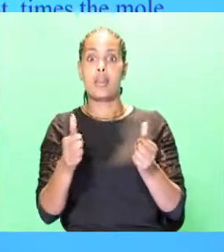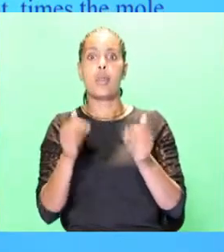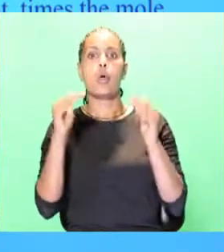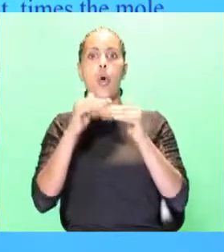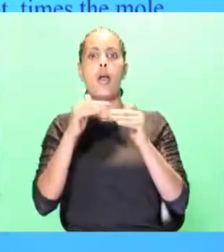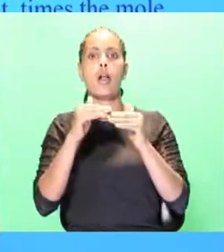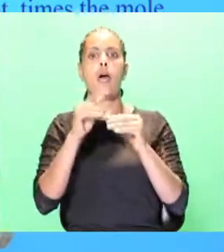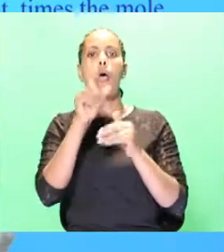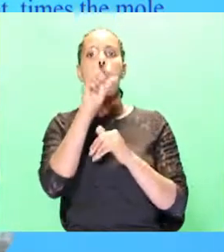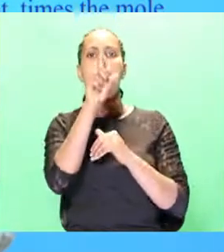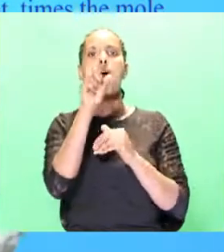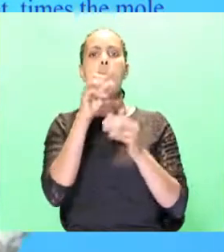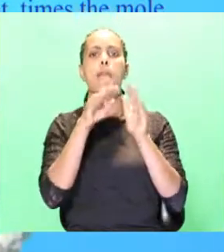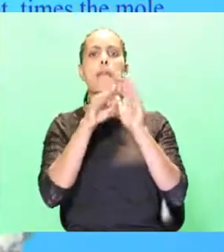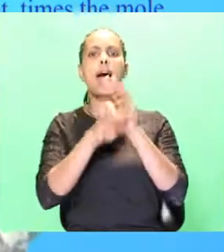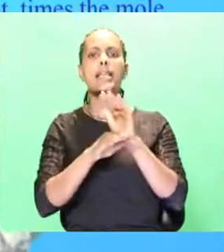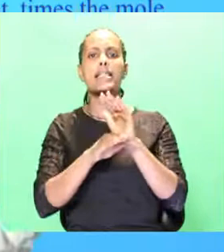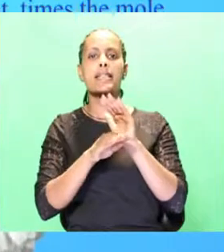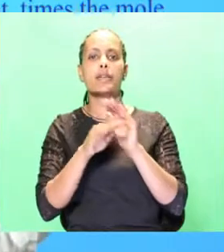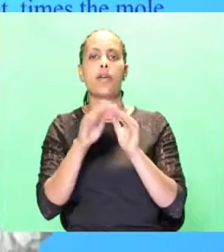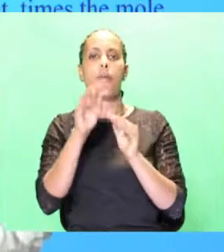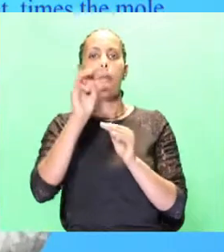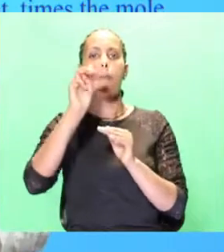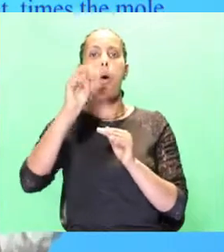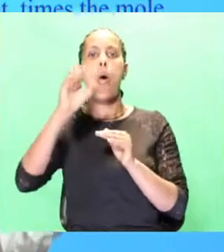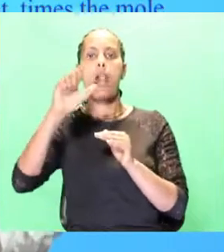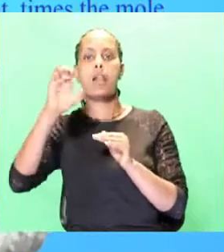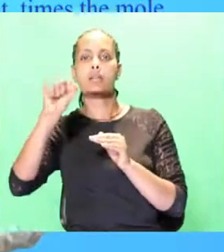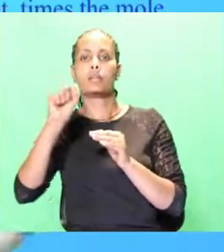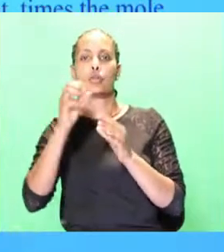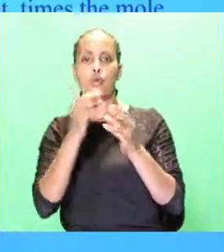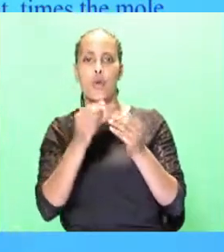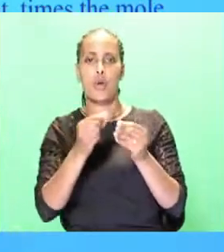equal 1 minus mole fraction of the solid.